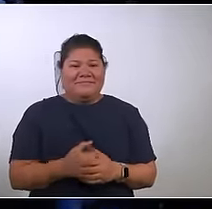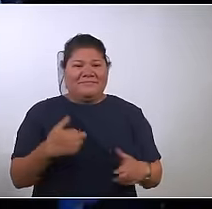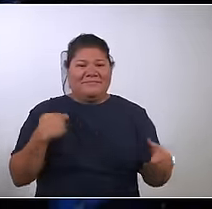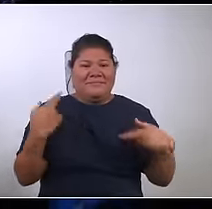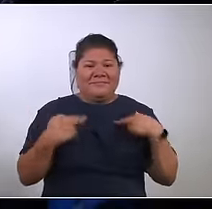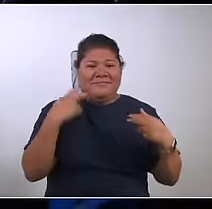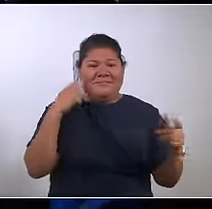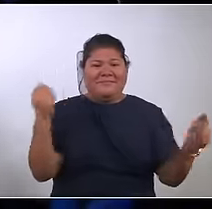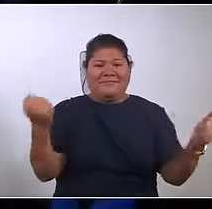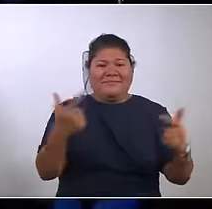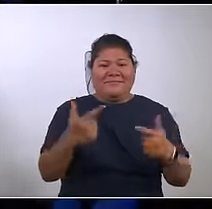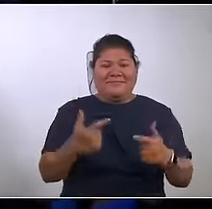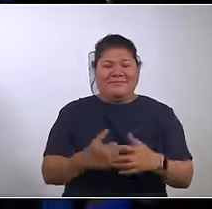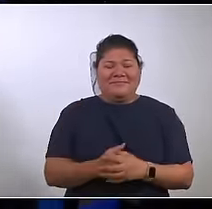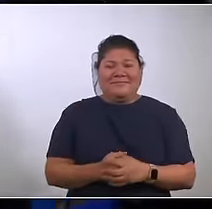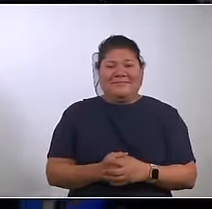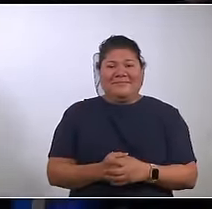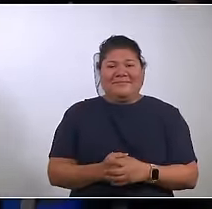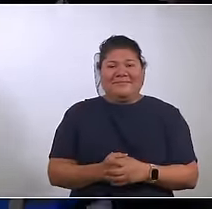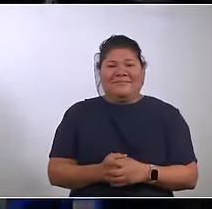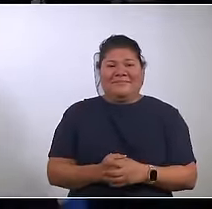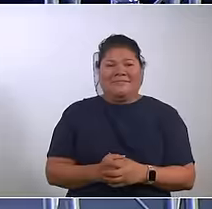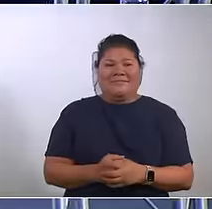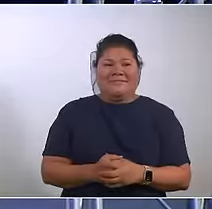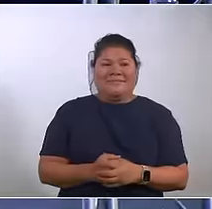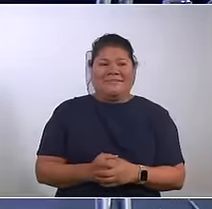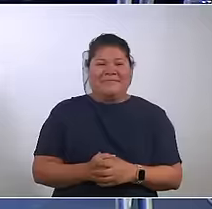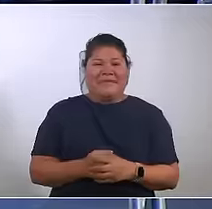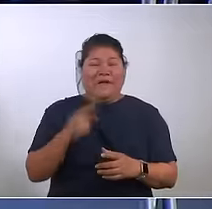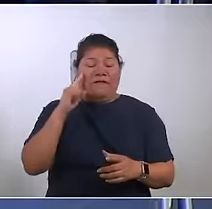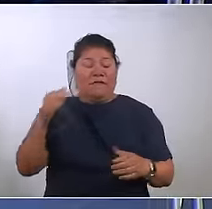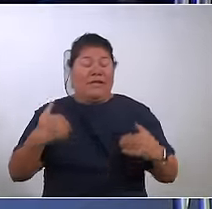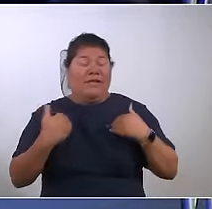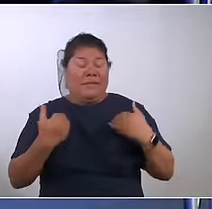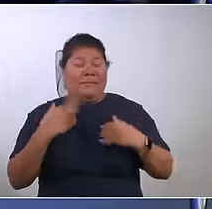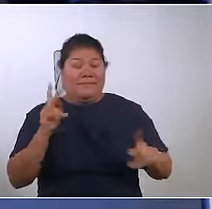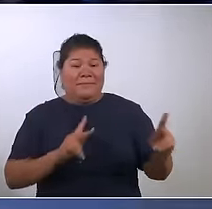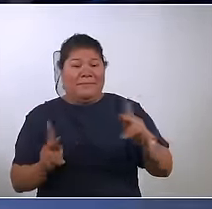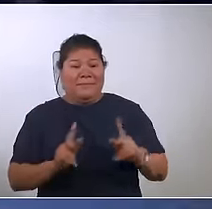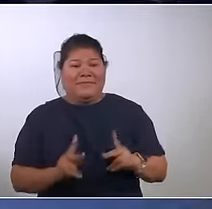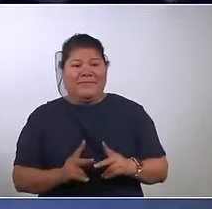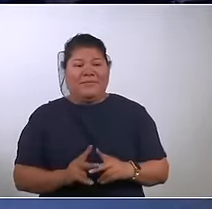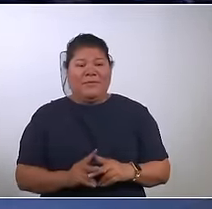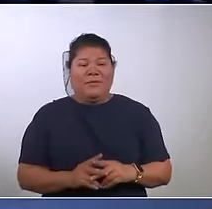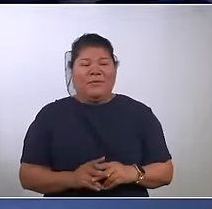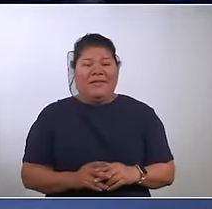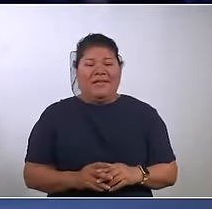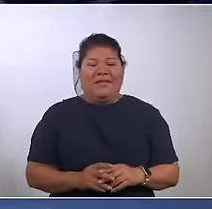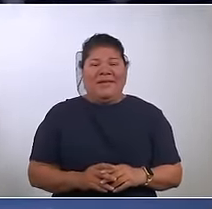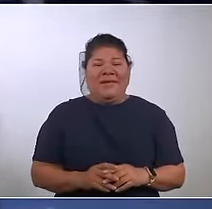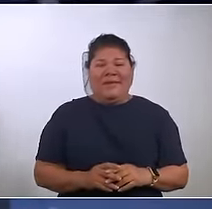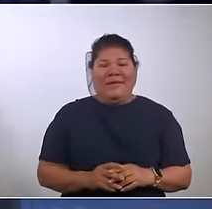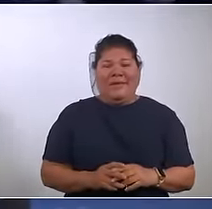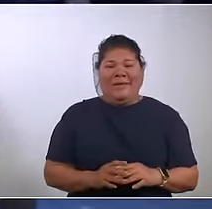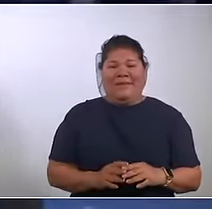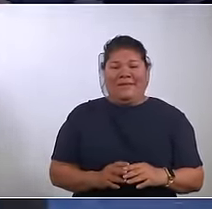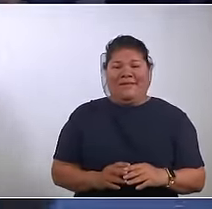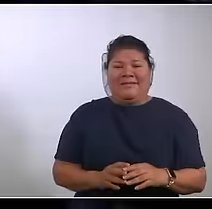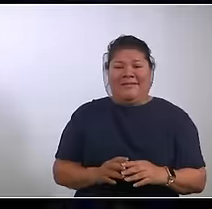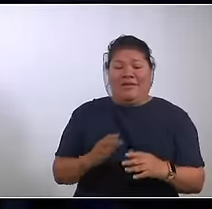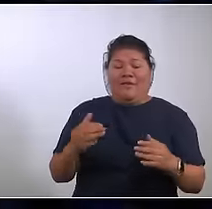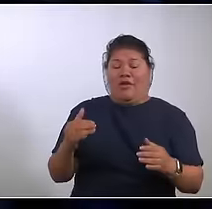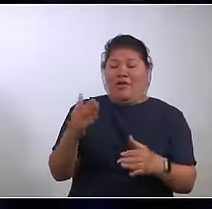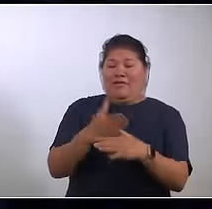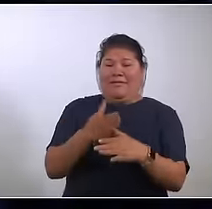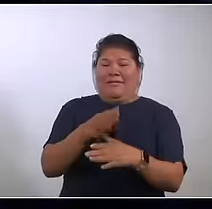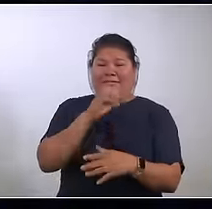avivamiento para todos, this revival is for everybody, brothers. Es para los jóvenes. It's for the young people. Es para los de mediana edad. The